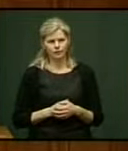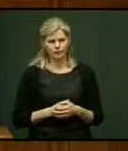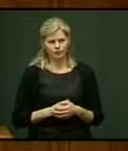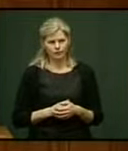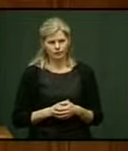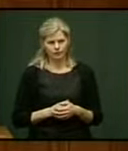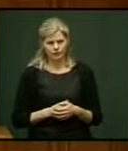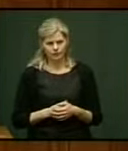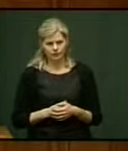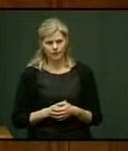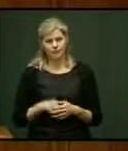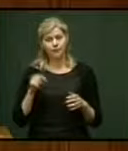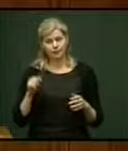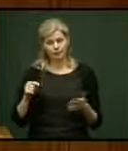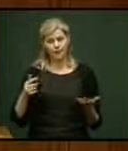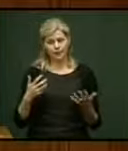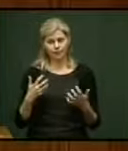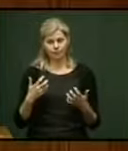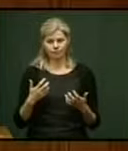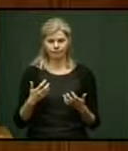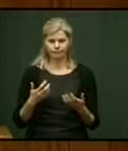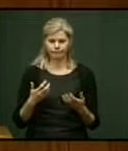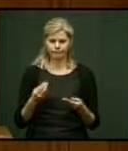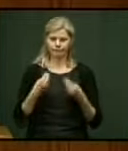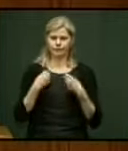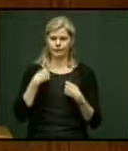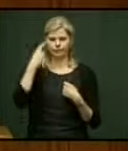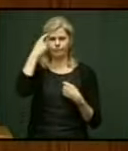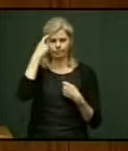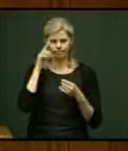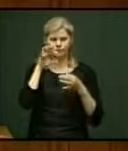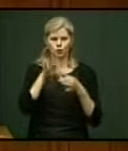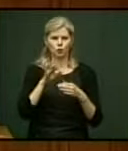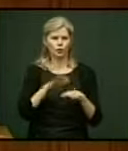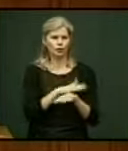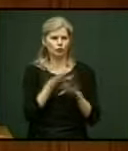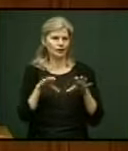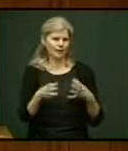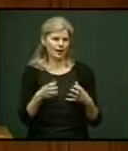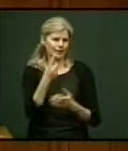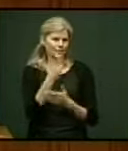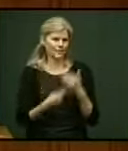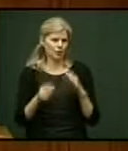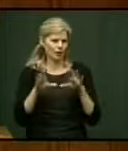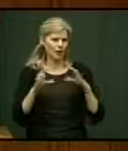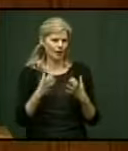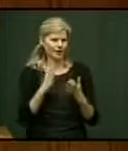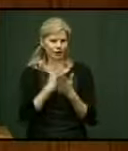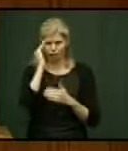That is why I joined the only party with a good understanding of transport, and indeed a coherent vision for the future of economy and society.